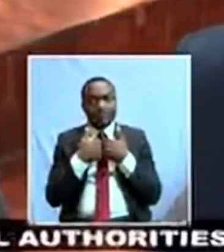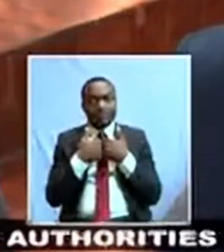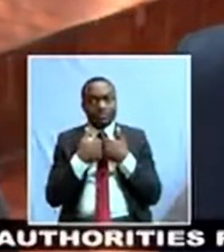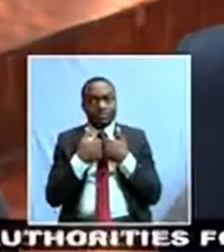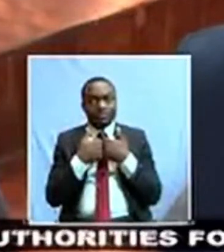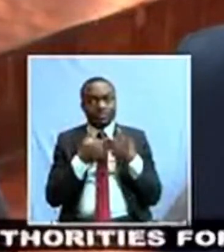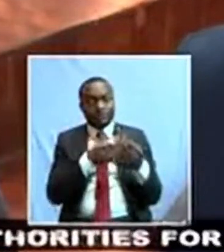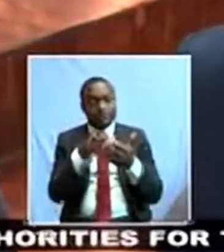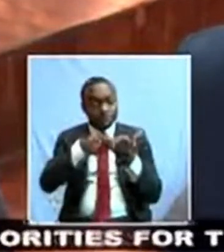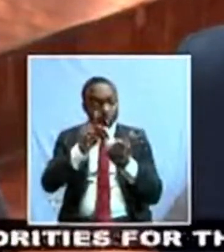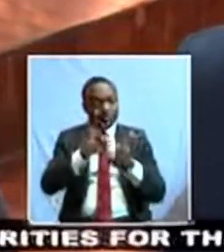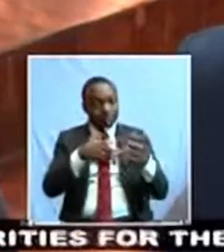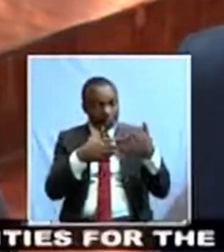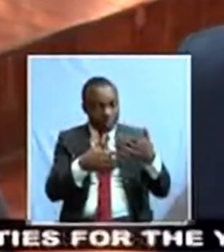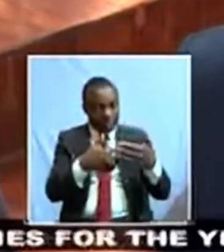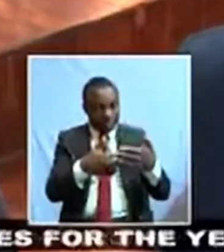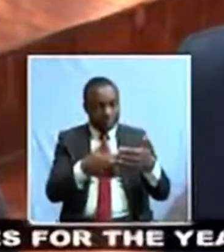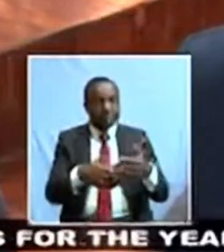and